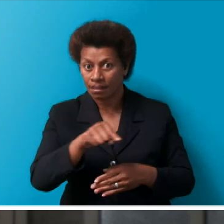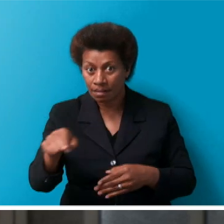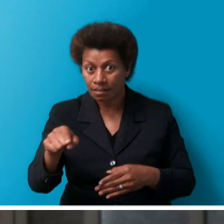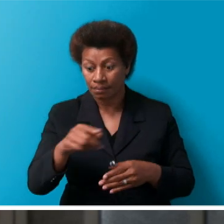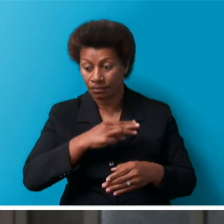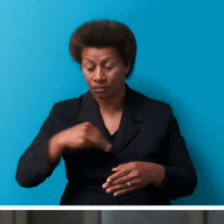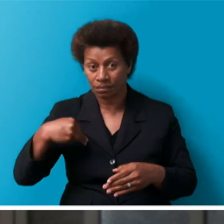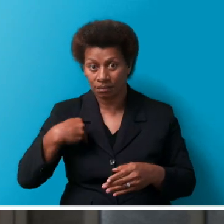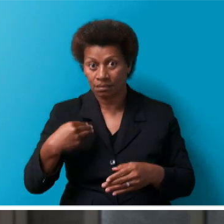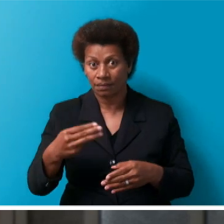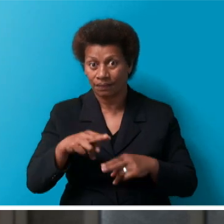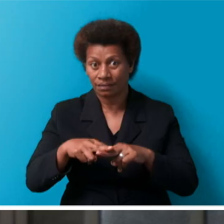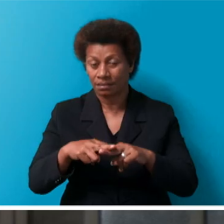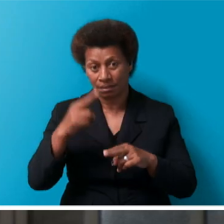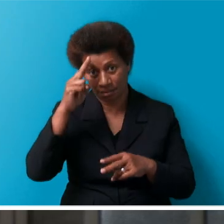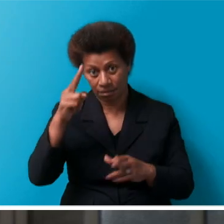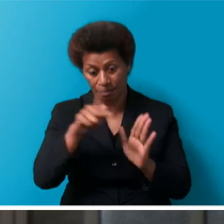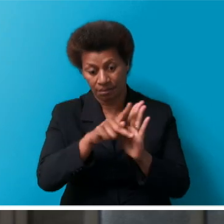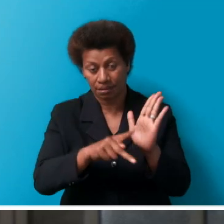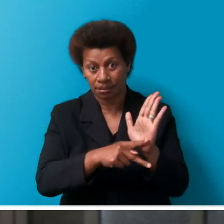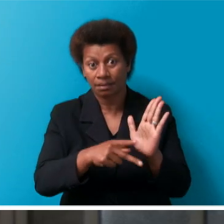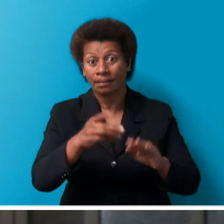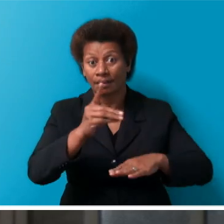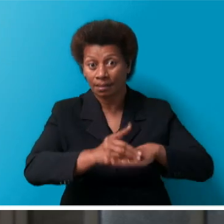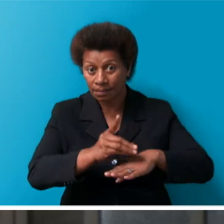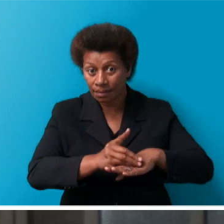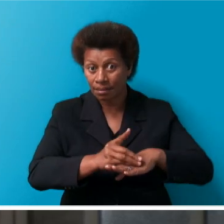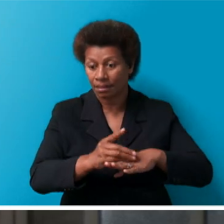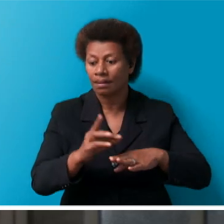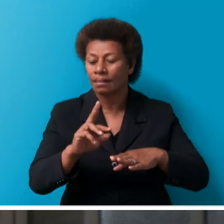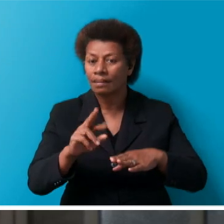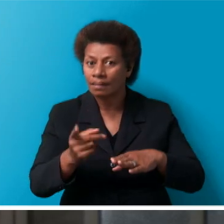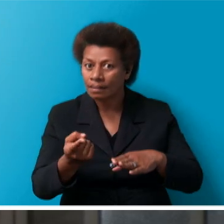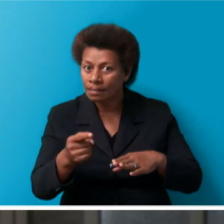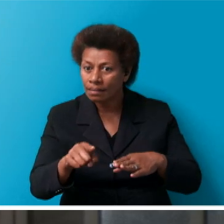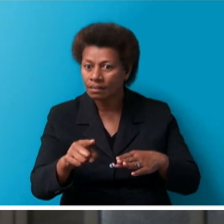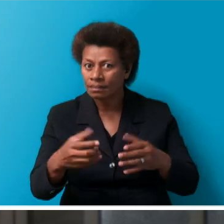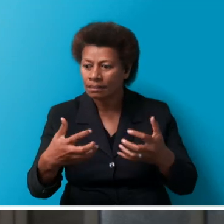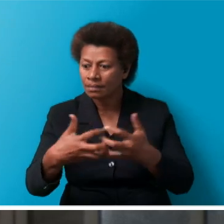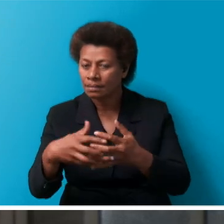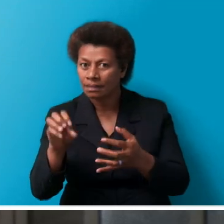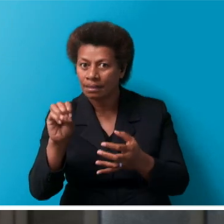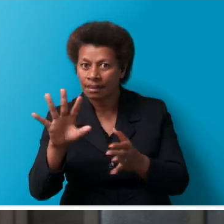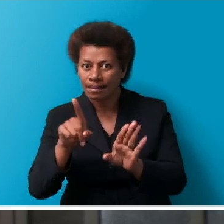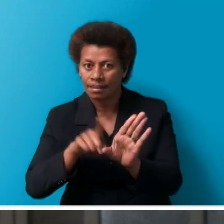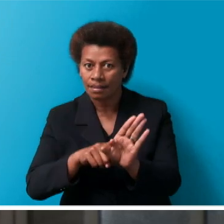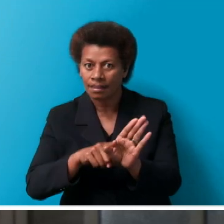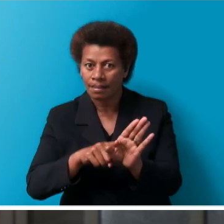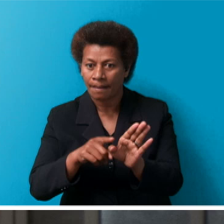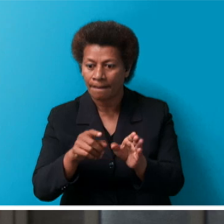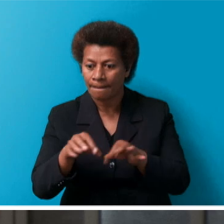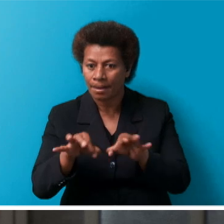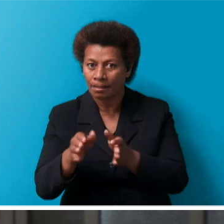of Fiji National Policy on Disability and its accompanying 10-year implementation plan. The policy is